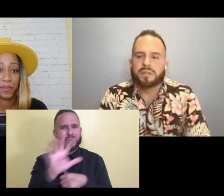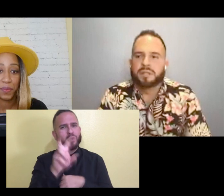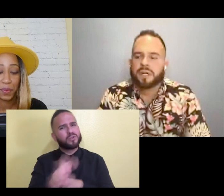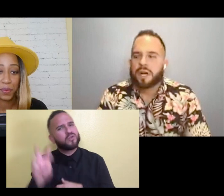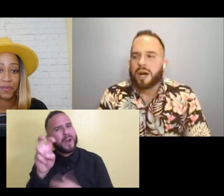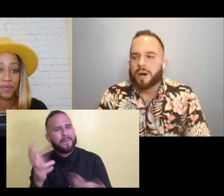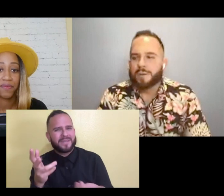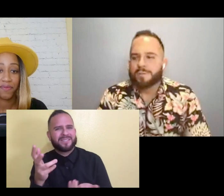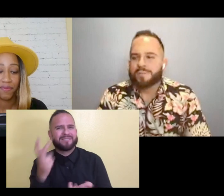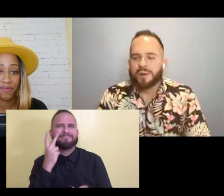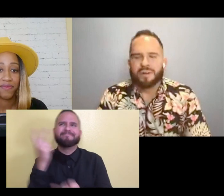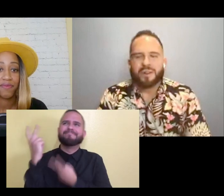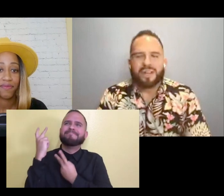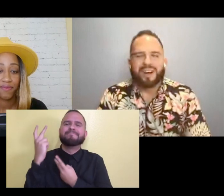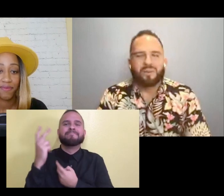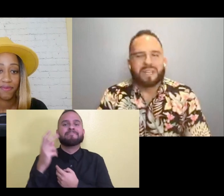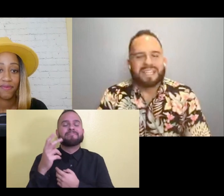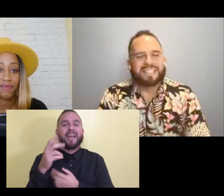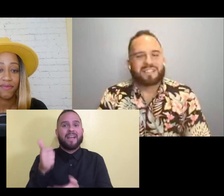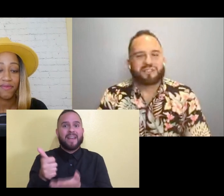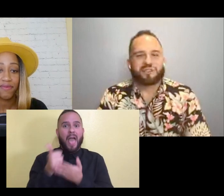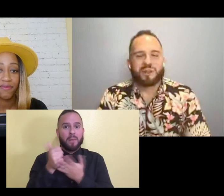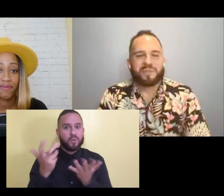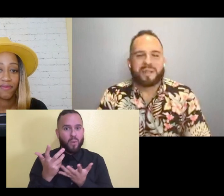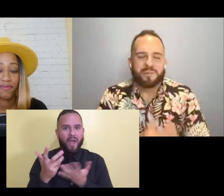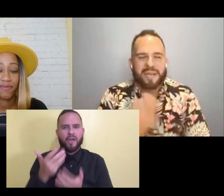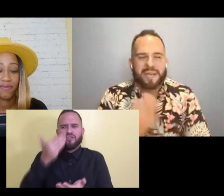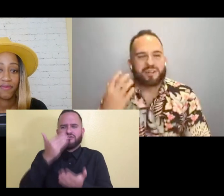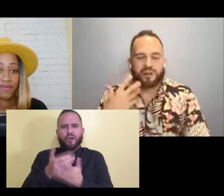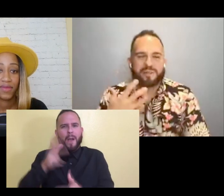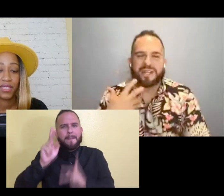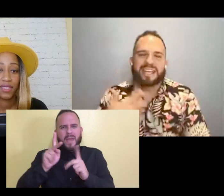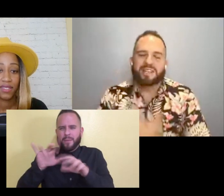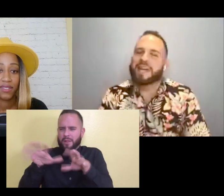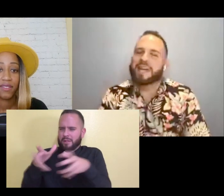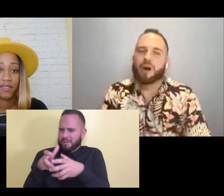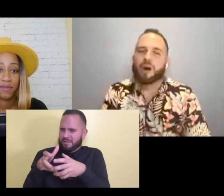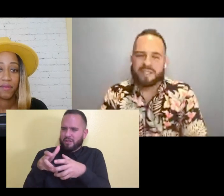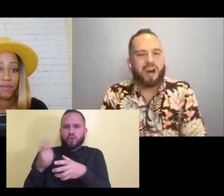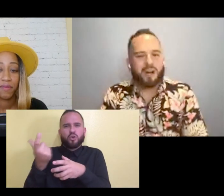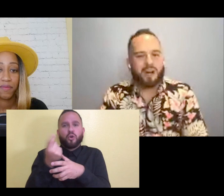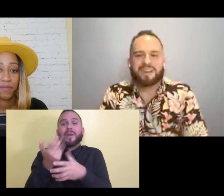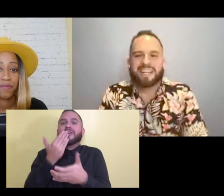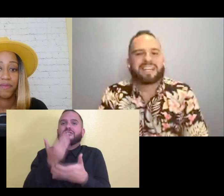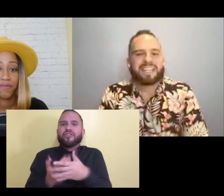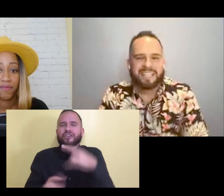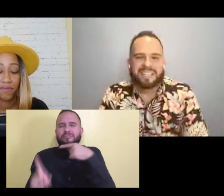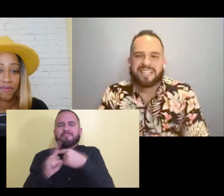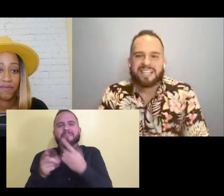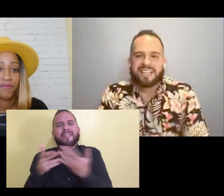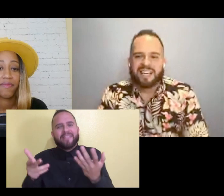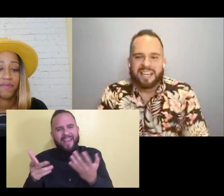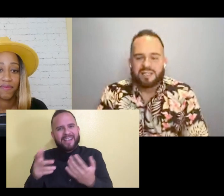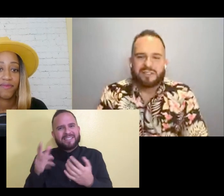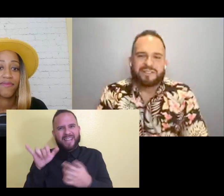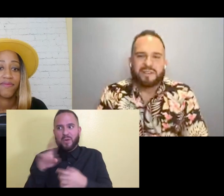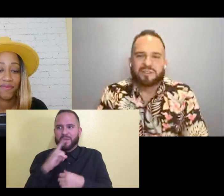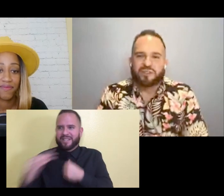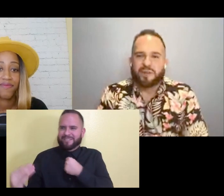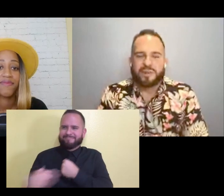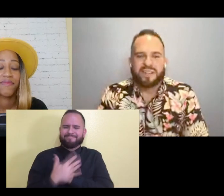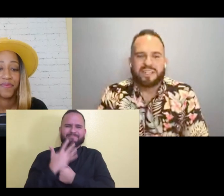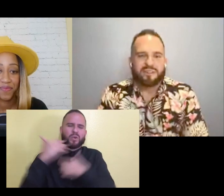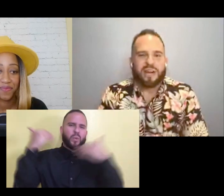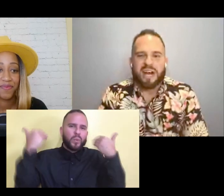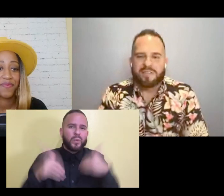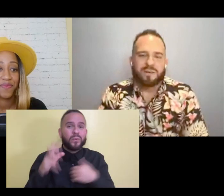school. That'll really change your trip, and it'll make it a trip that, again, you can't help but talk about again and again. Again, I took this first trip